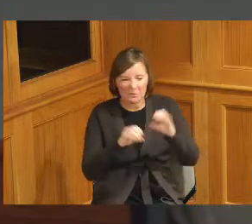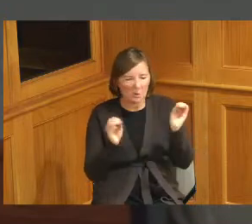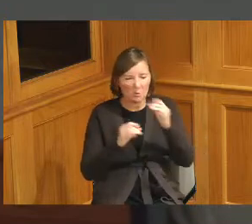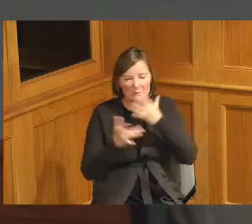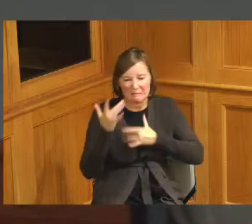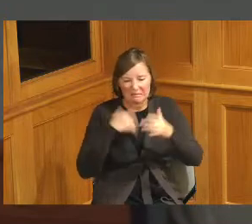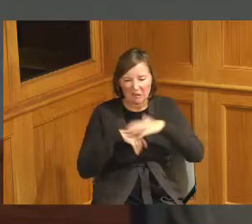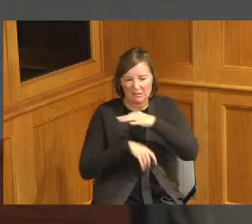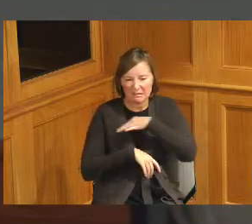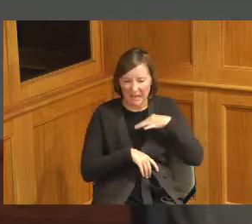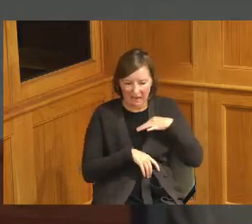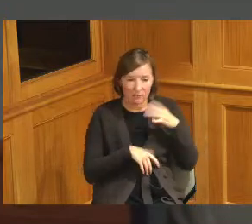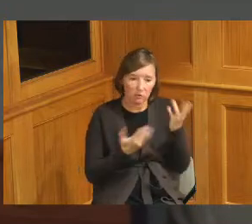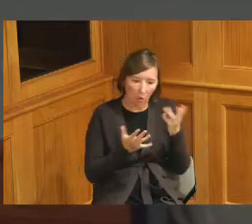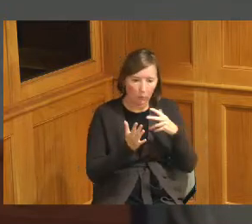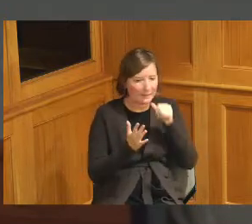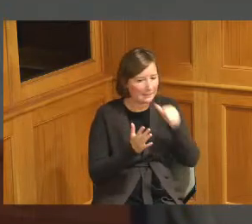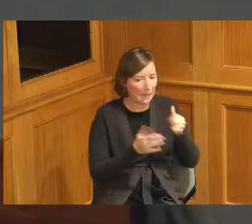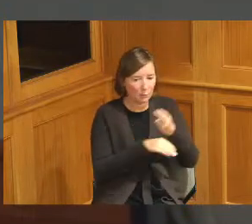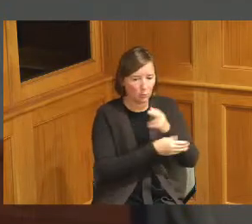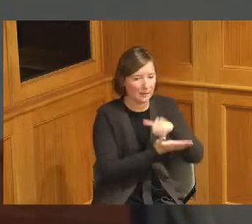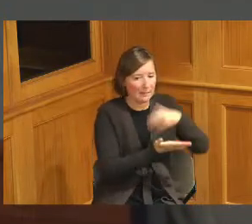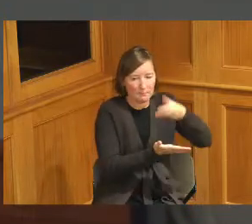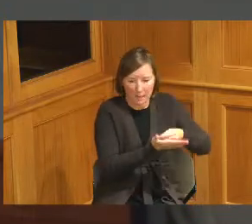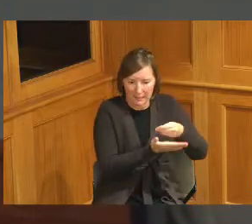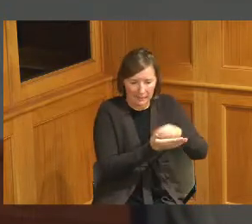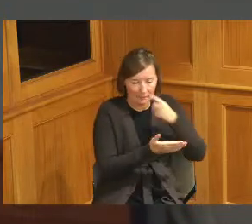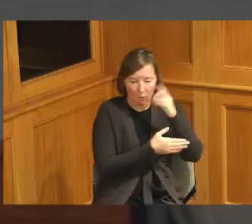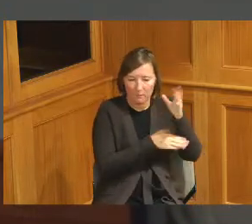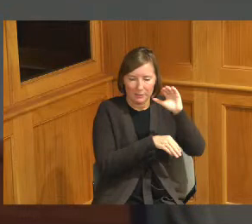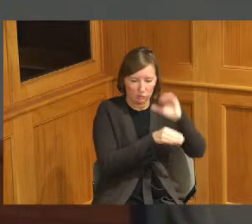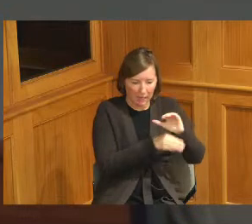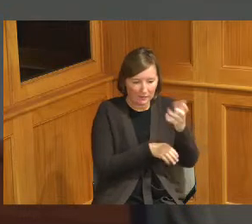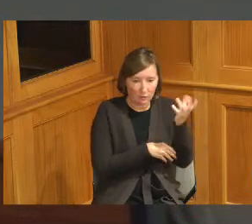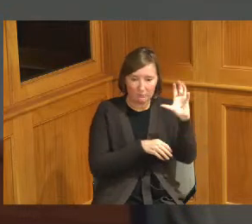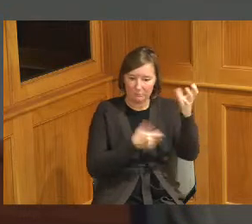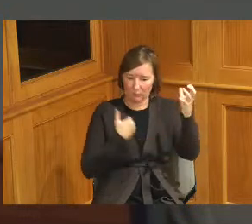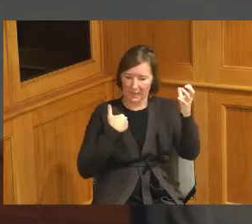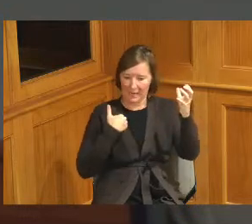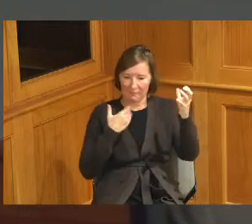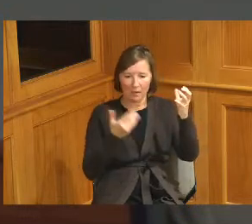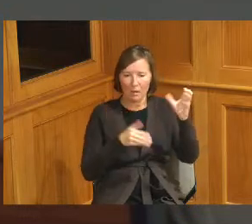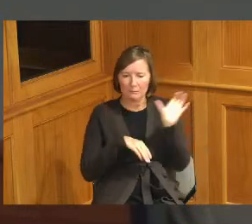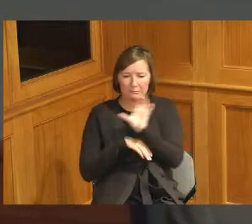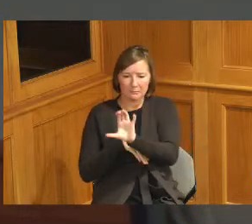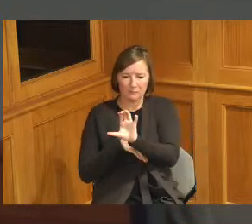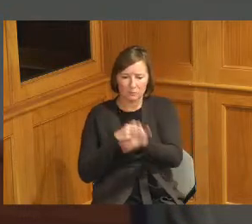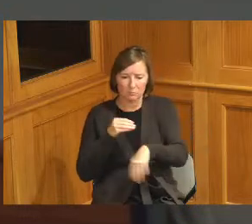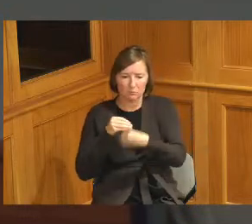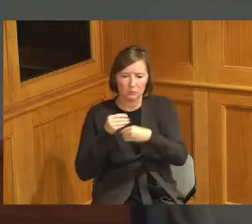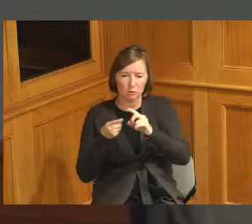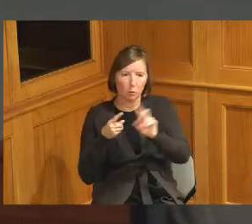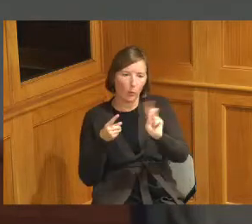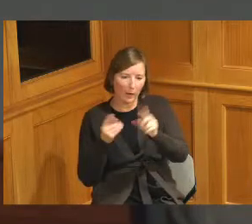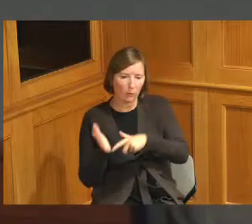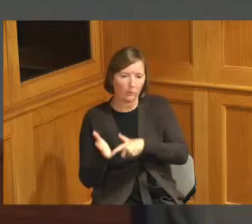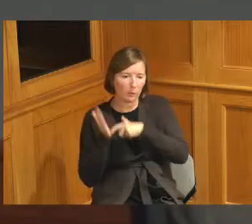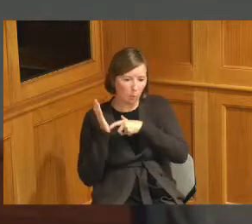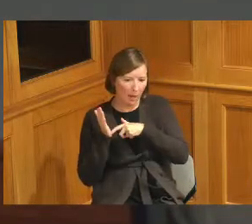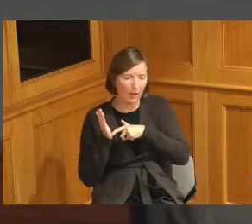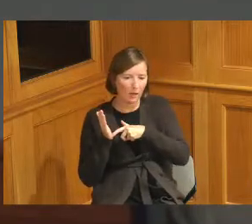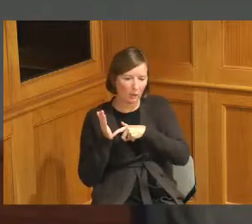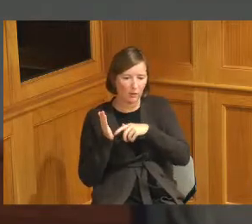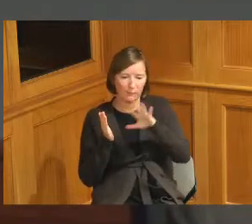see us do something a little bit different and maybe above and beyond what we were planning to do, where it would require the